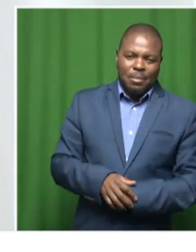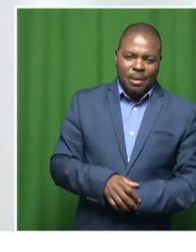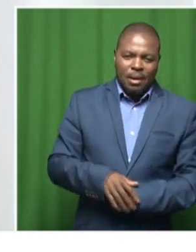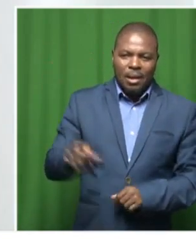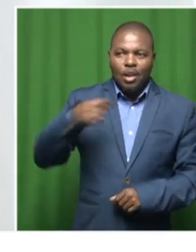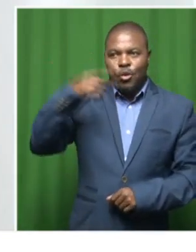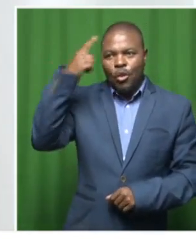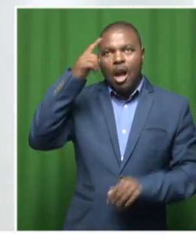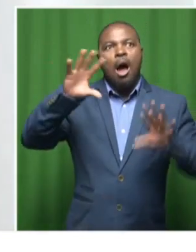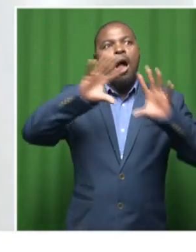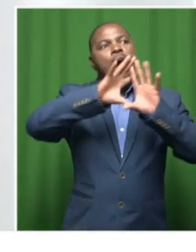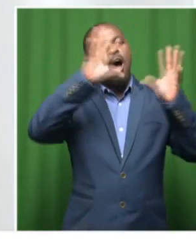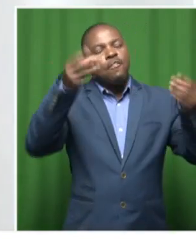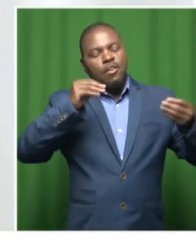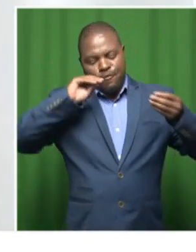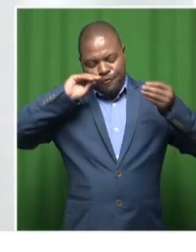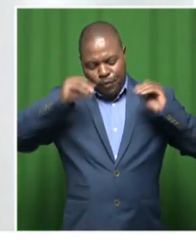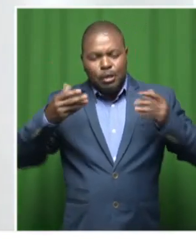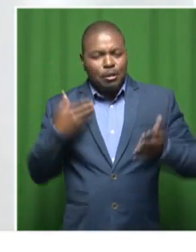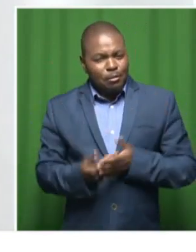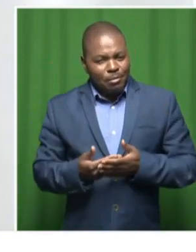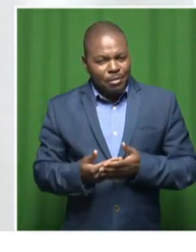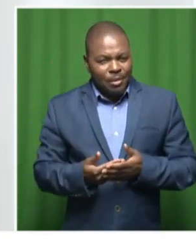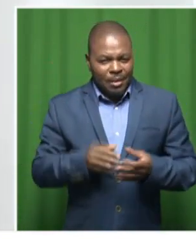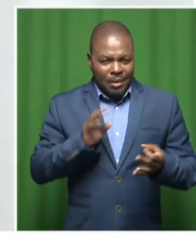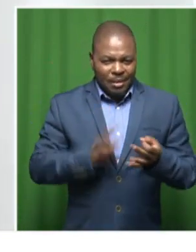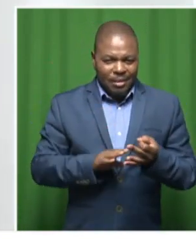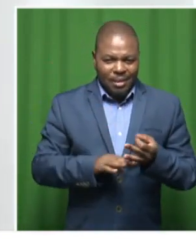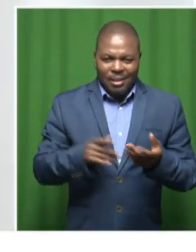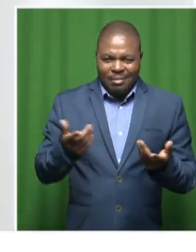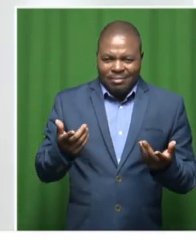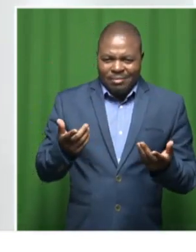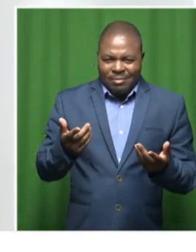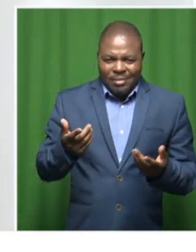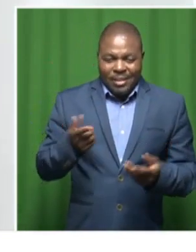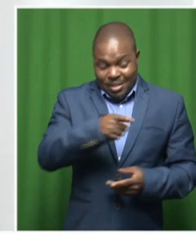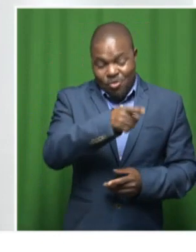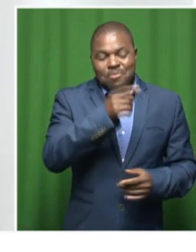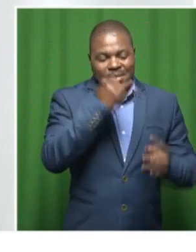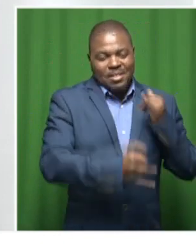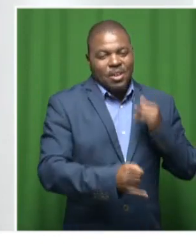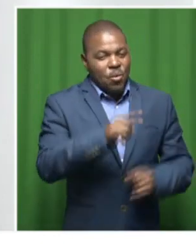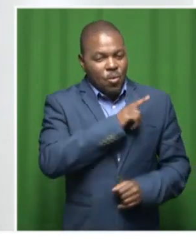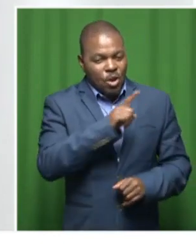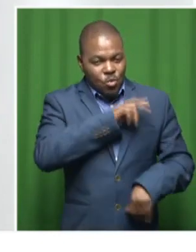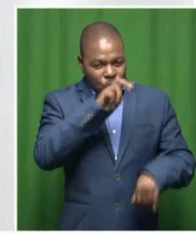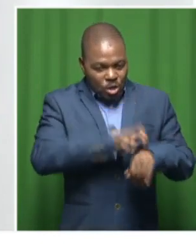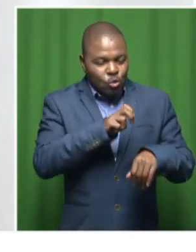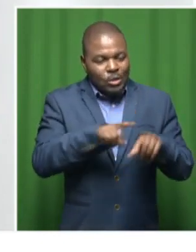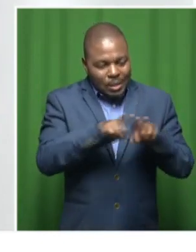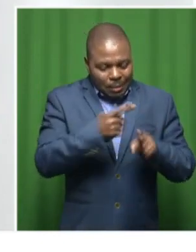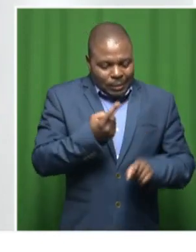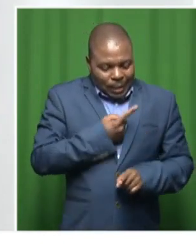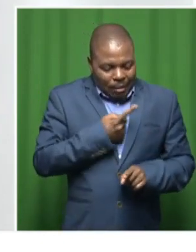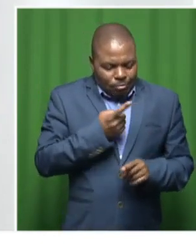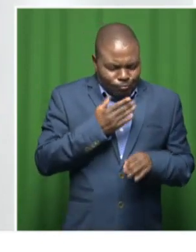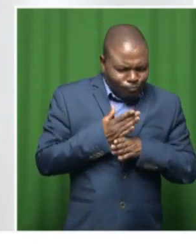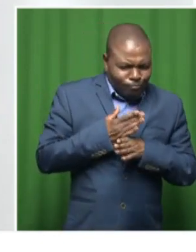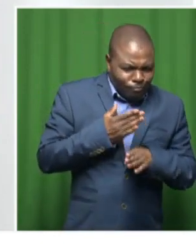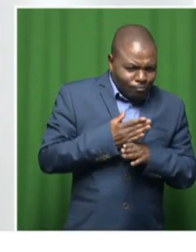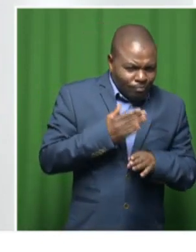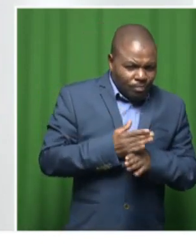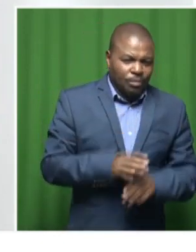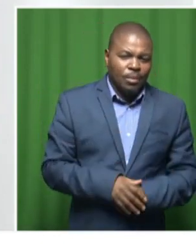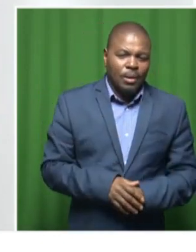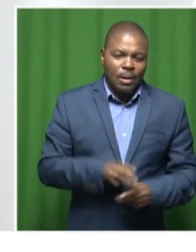surgery is just going to fix everything, and your kitchen sink, you're really mistaken, because you've got to also put in the work. A lot of these operations,